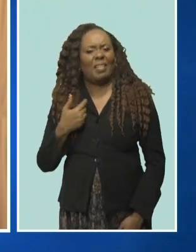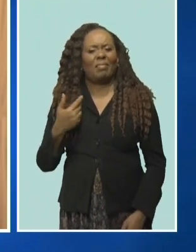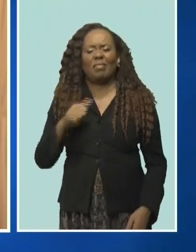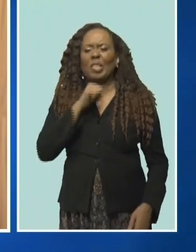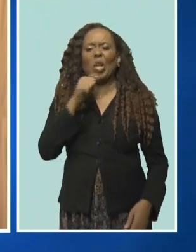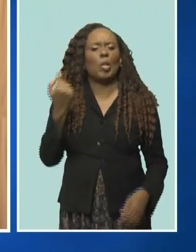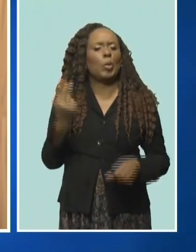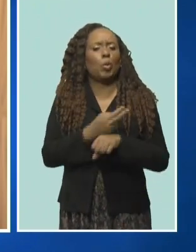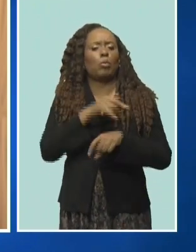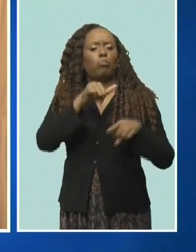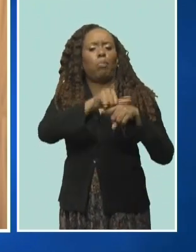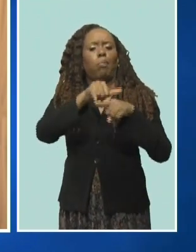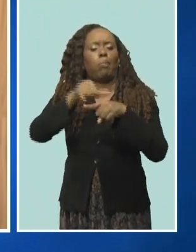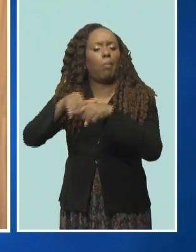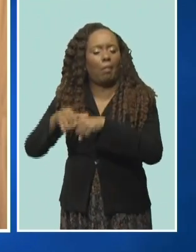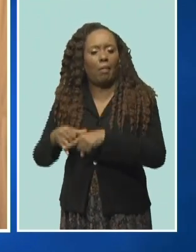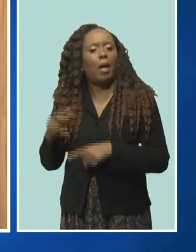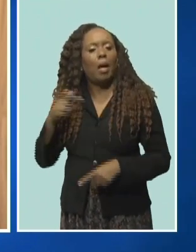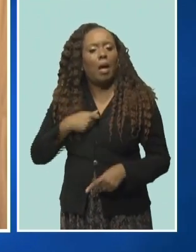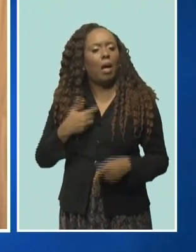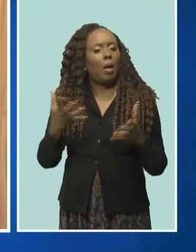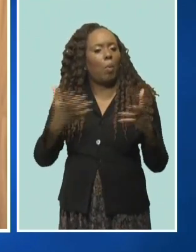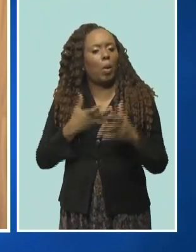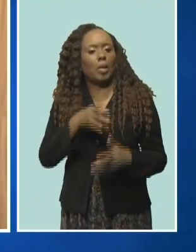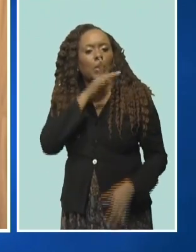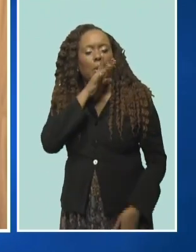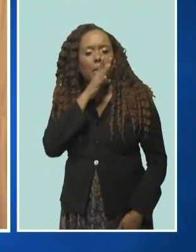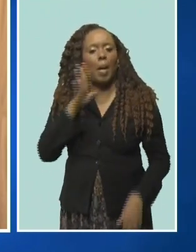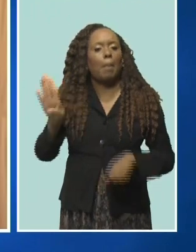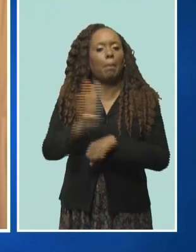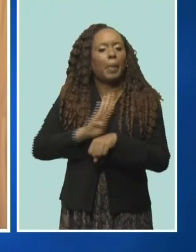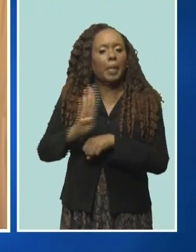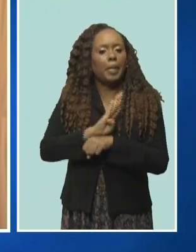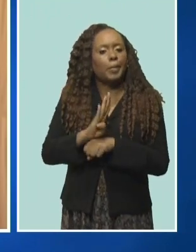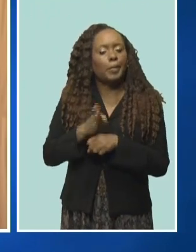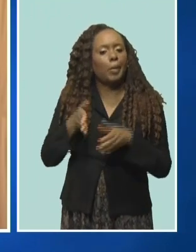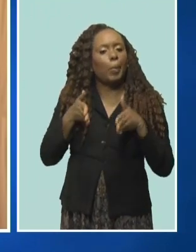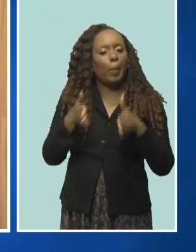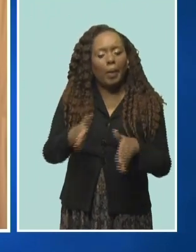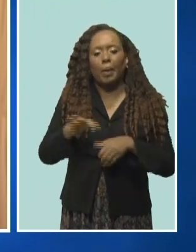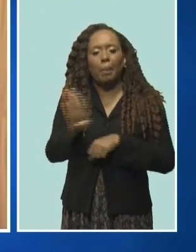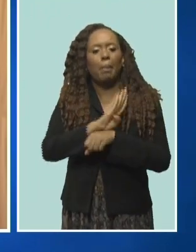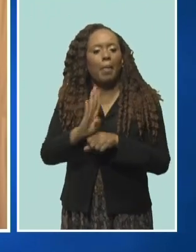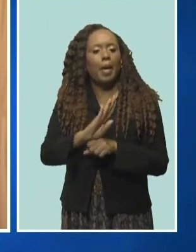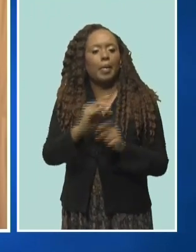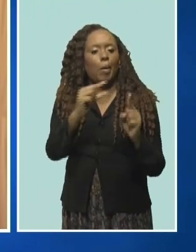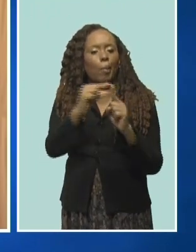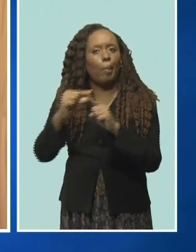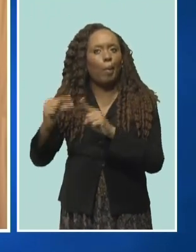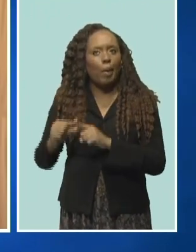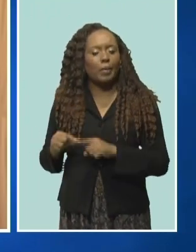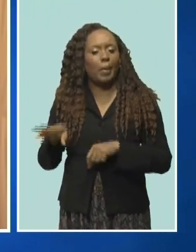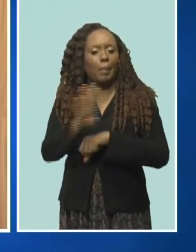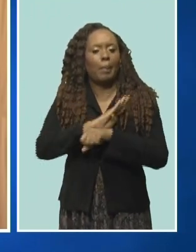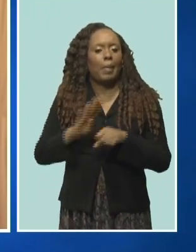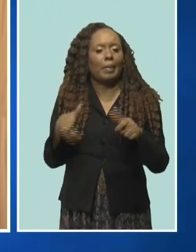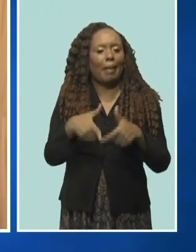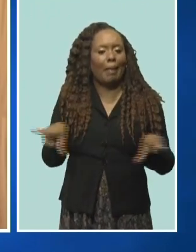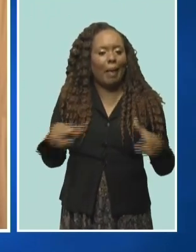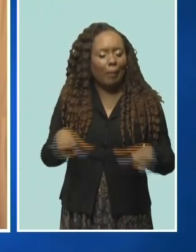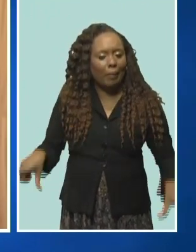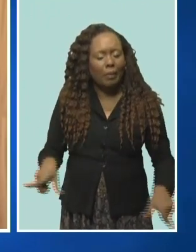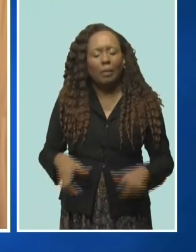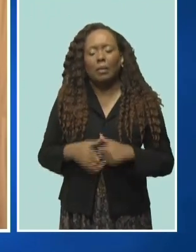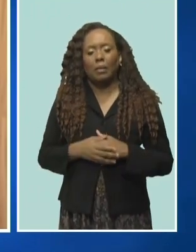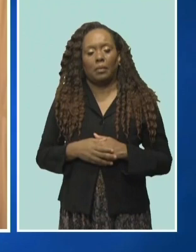I choose to speak in this way because these sayings resonate with our people and have done so for